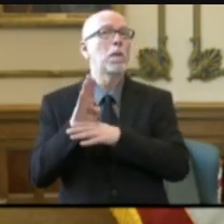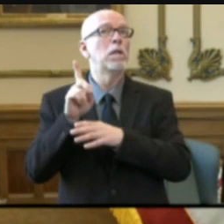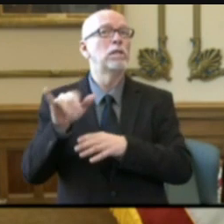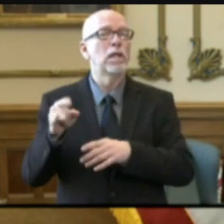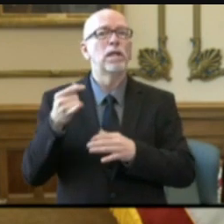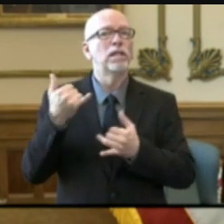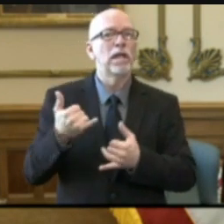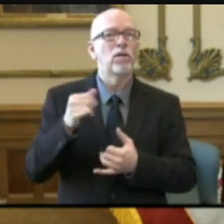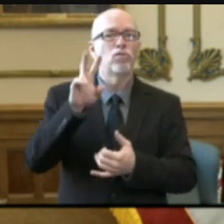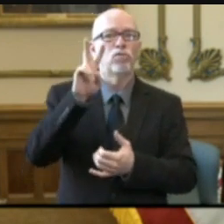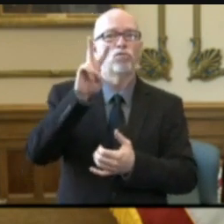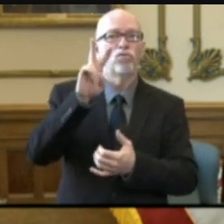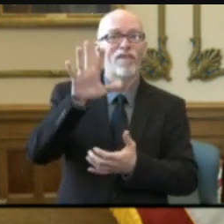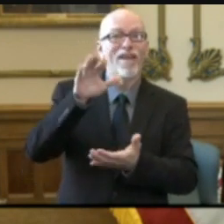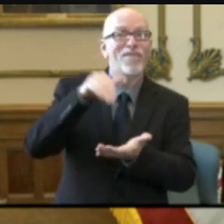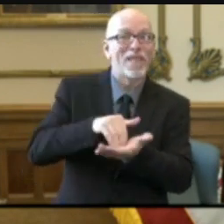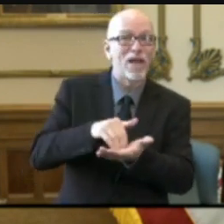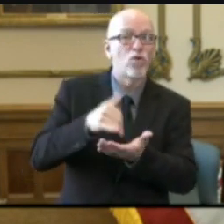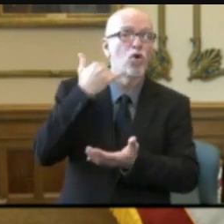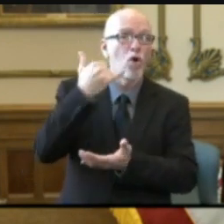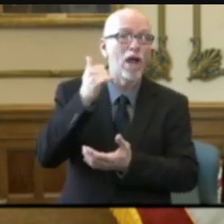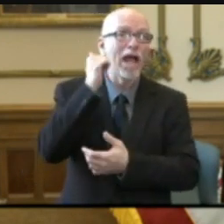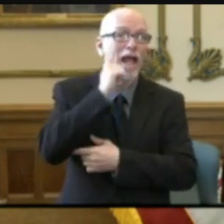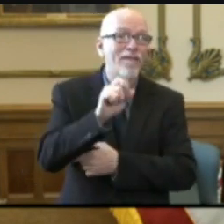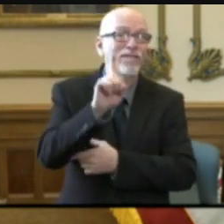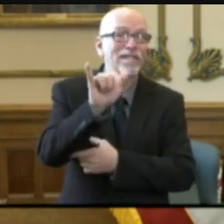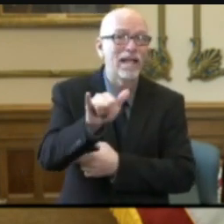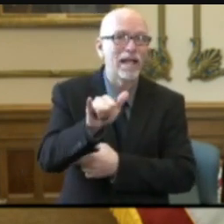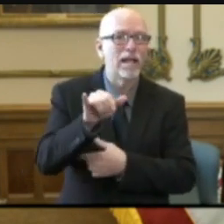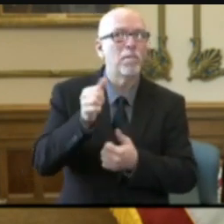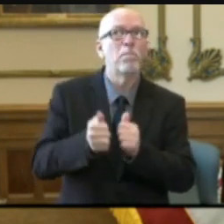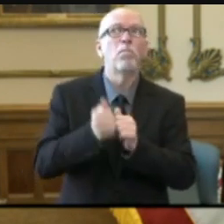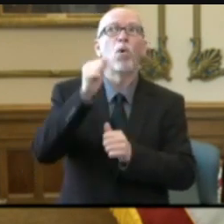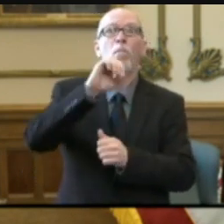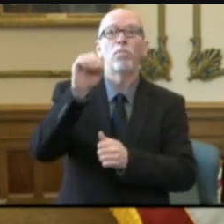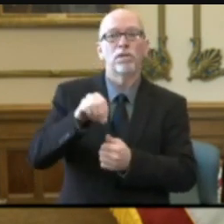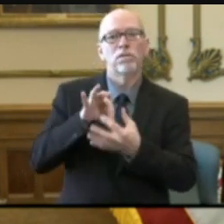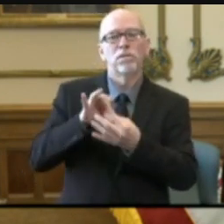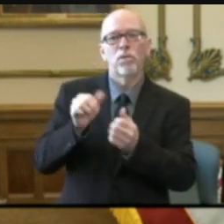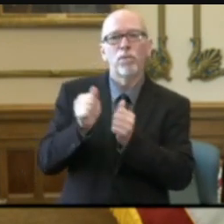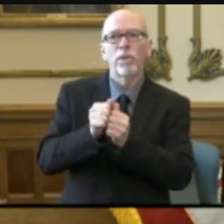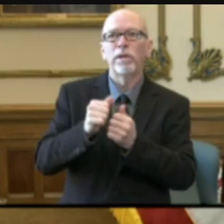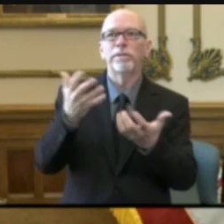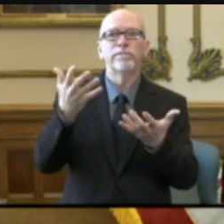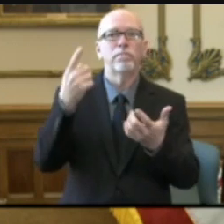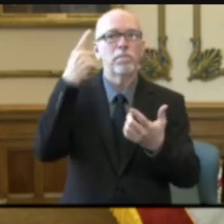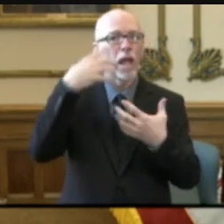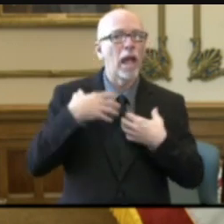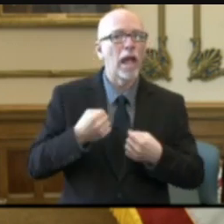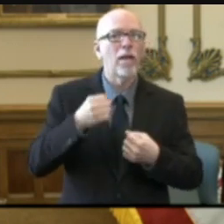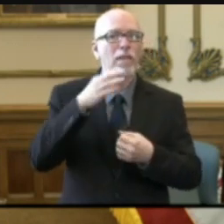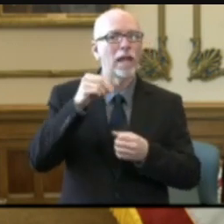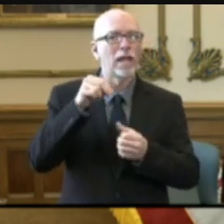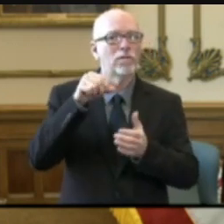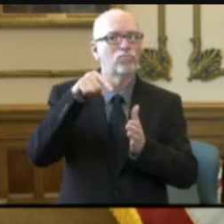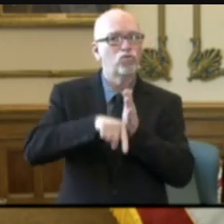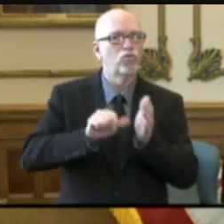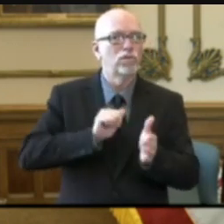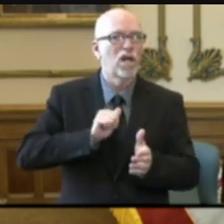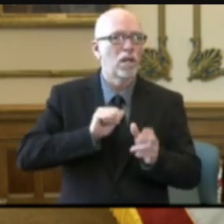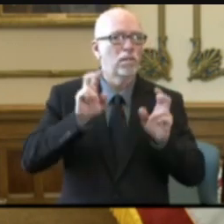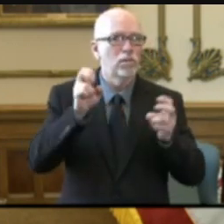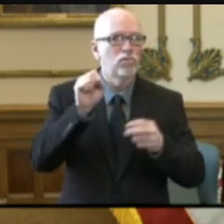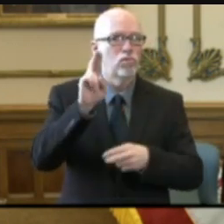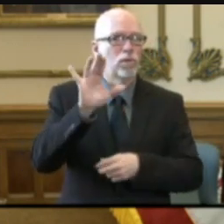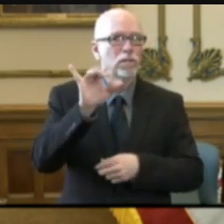getting up to 25,000 calls a day, many related to mental health and suicidal ideations. So while the bulk